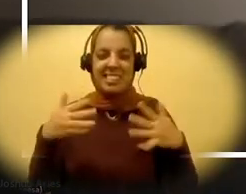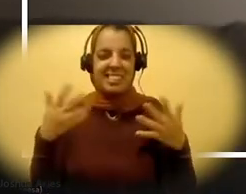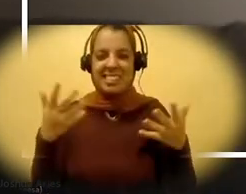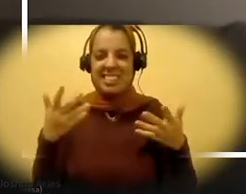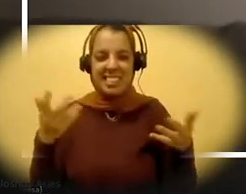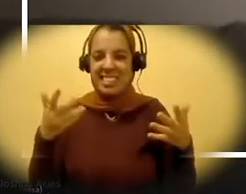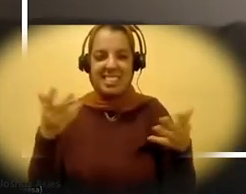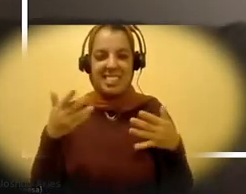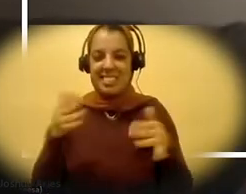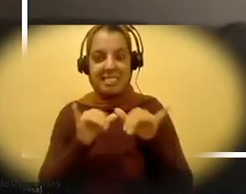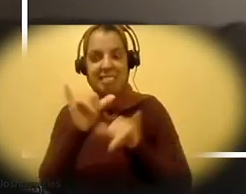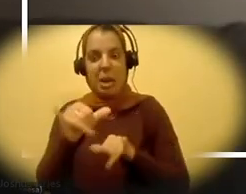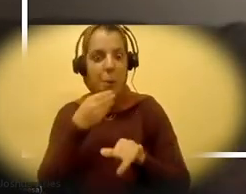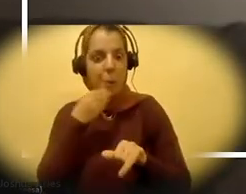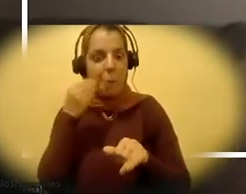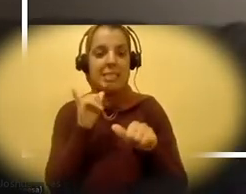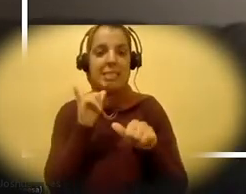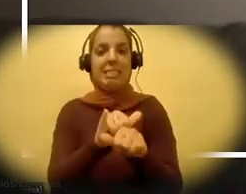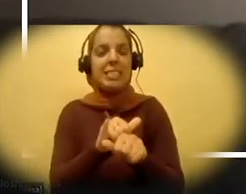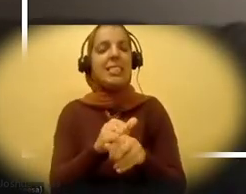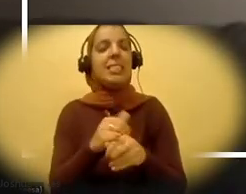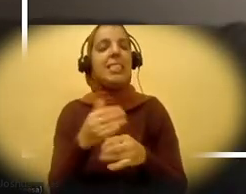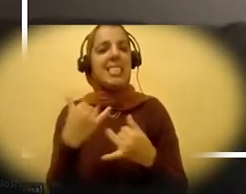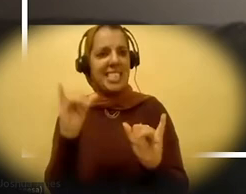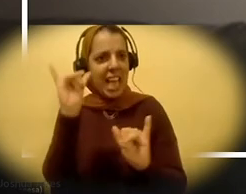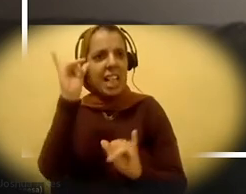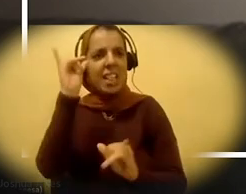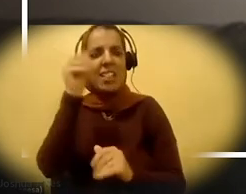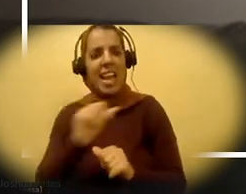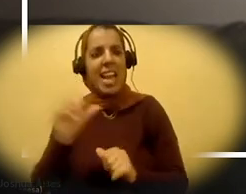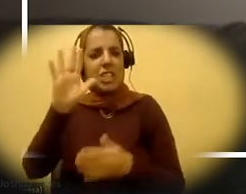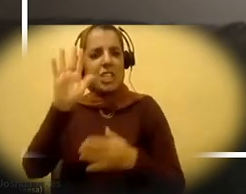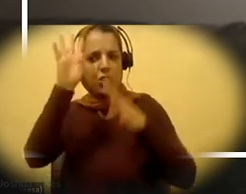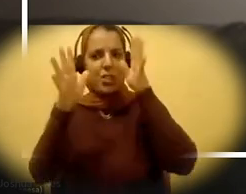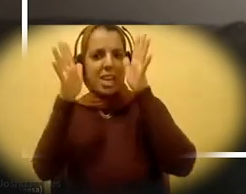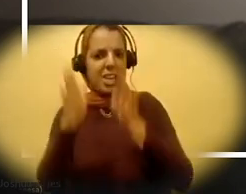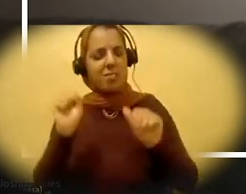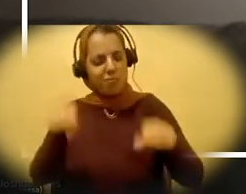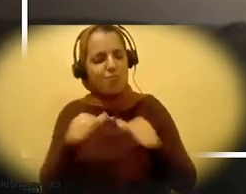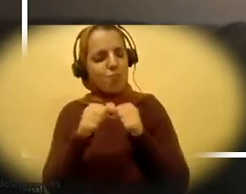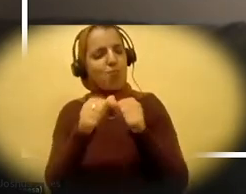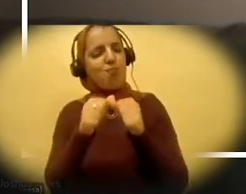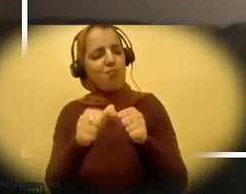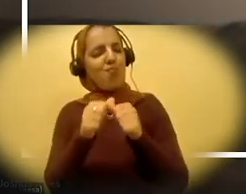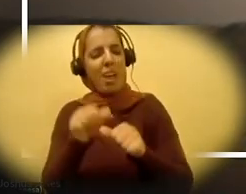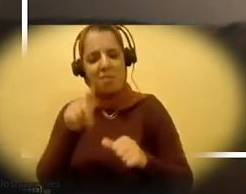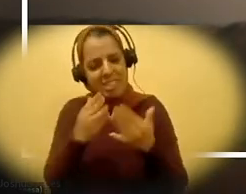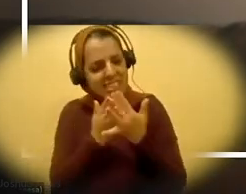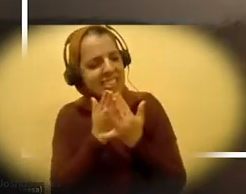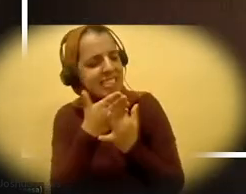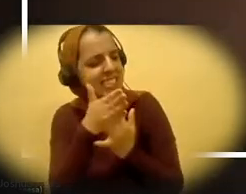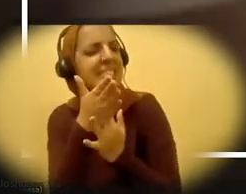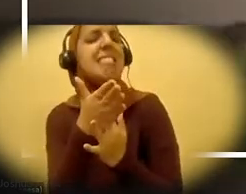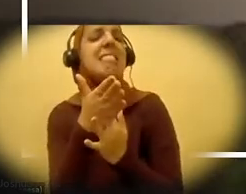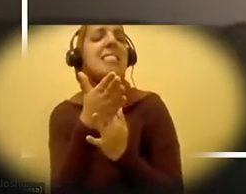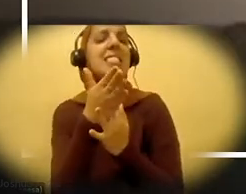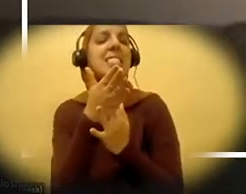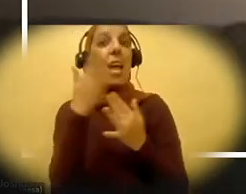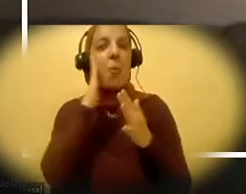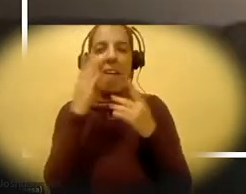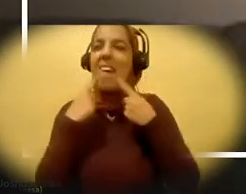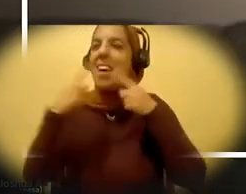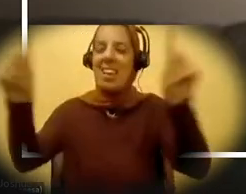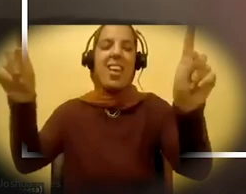this whole quarantine, everything, there's momentum, especially as Asian creators, right? So we got to keep pushing, keep going, and eventually, you know, we're going to make it out there.